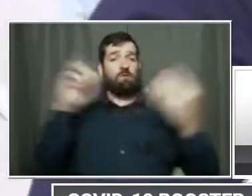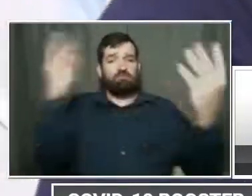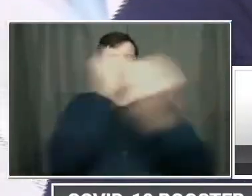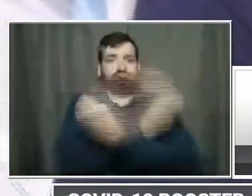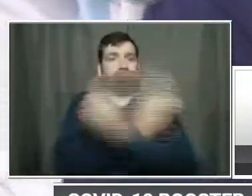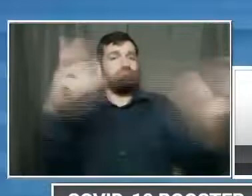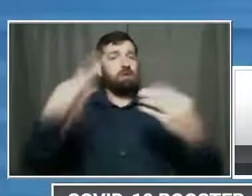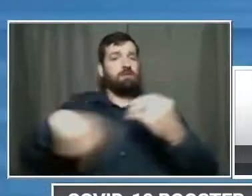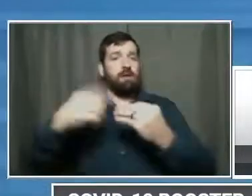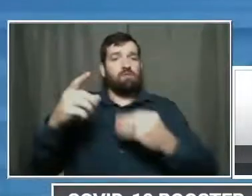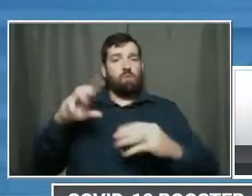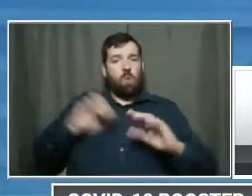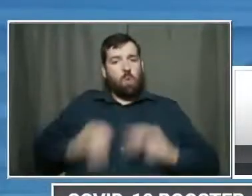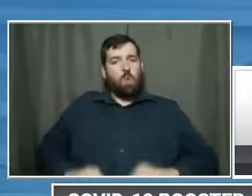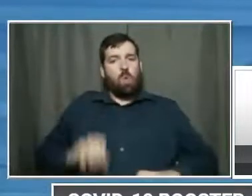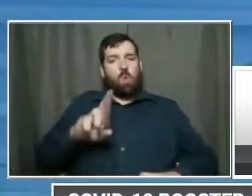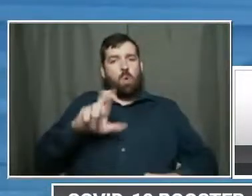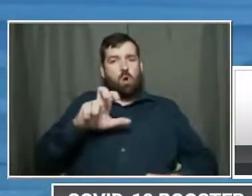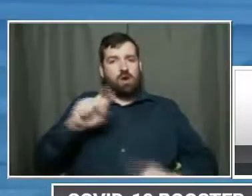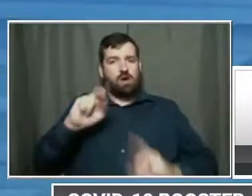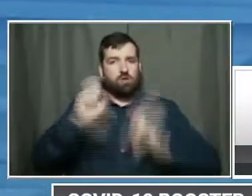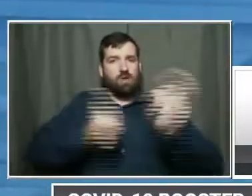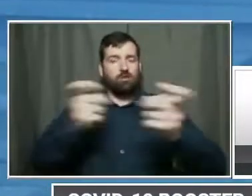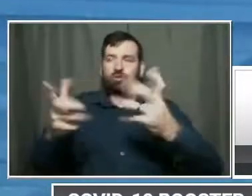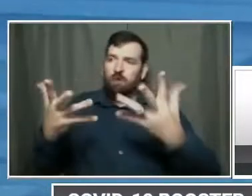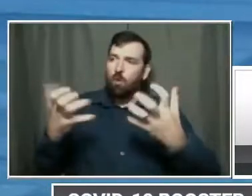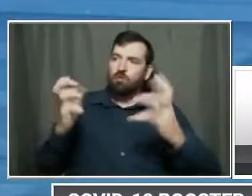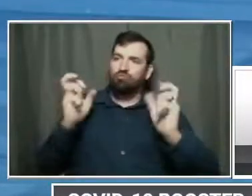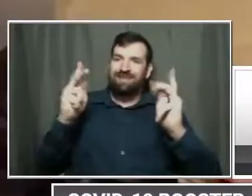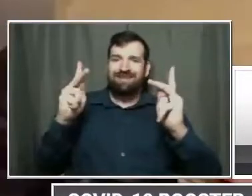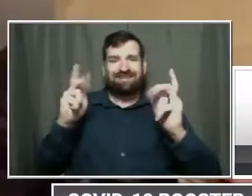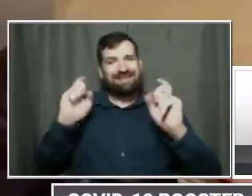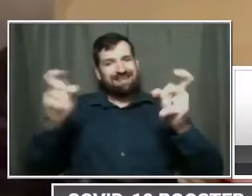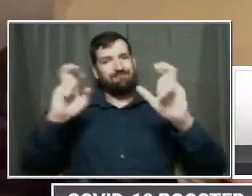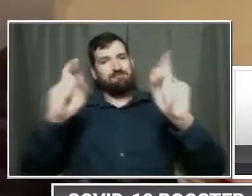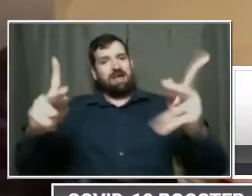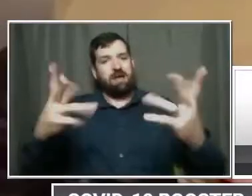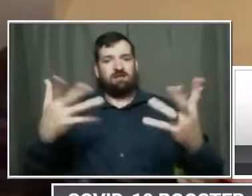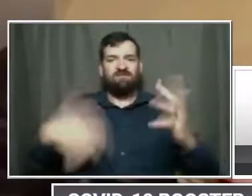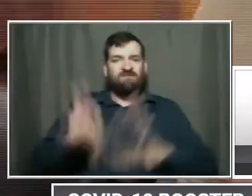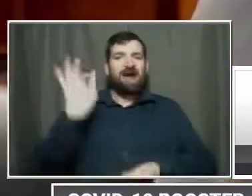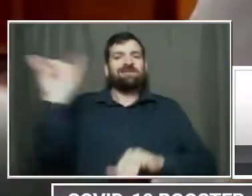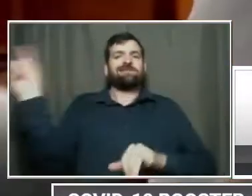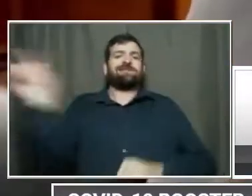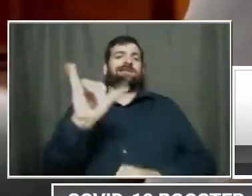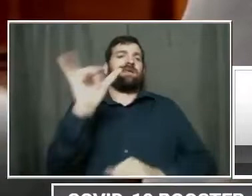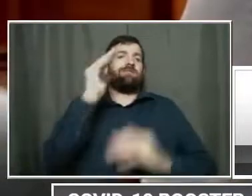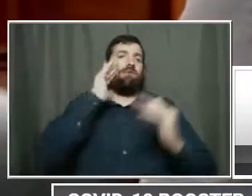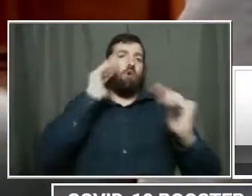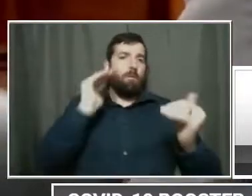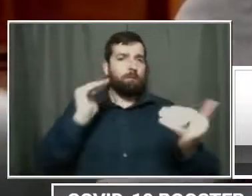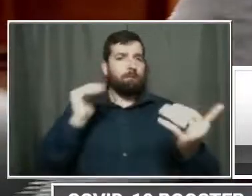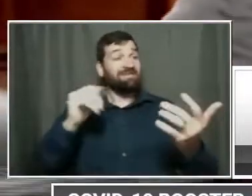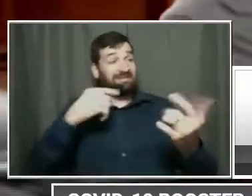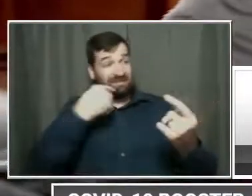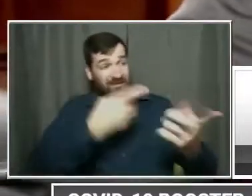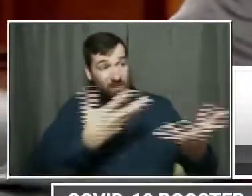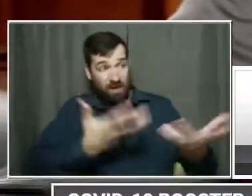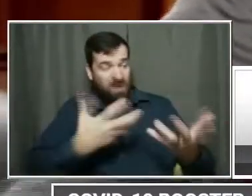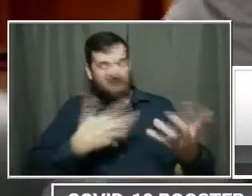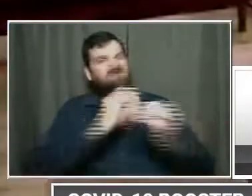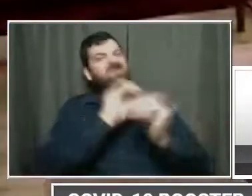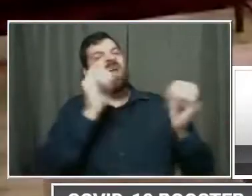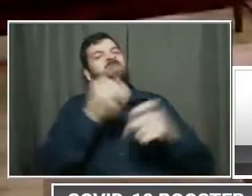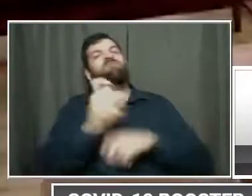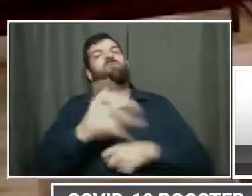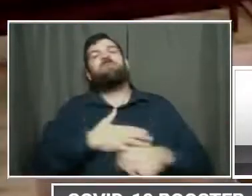donation. I want to help, I want to give back, and I want to help people find the same hope that I was able to find. I tell you what, nothing's gonna ruin my mood